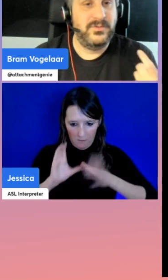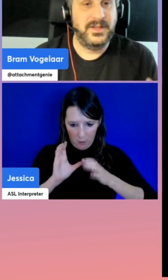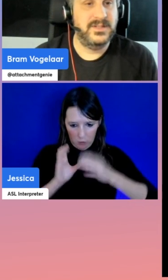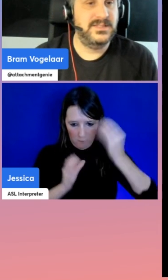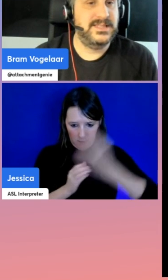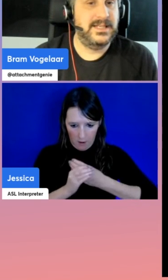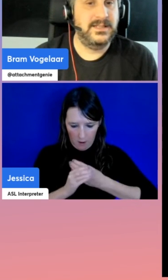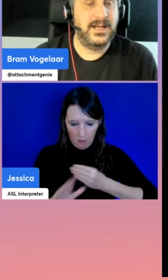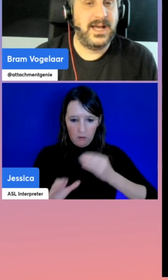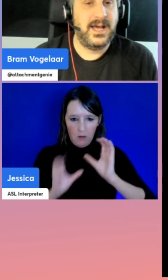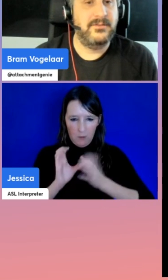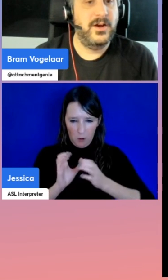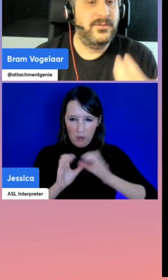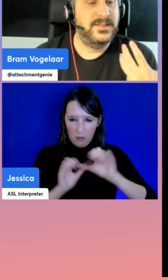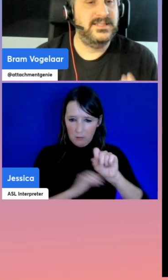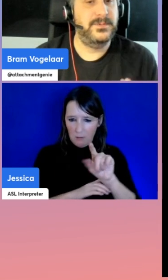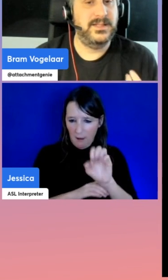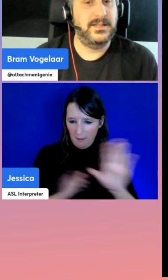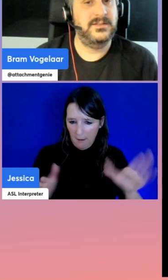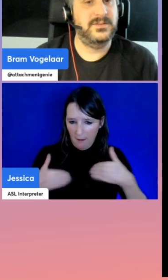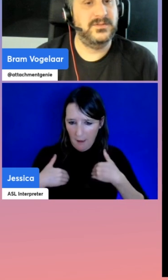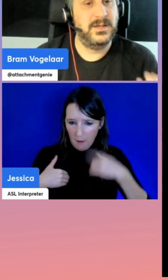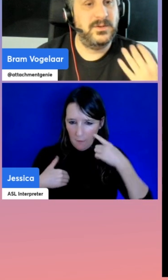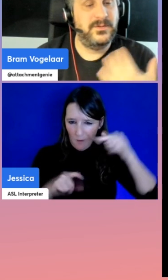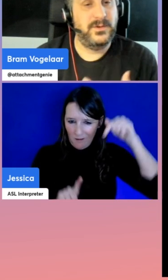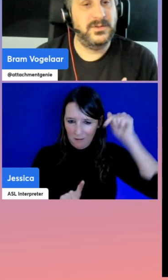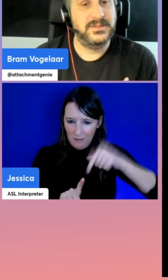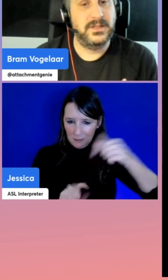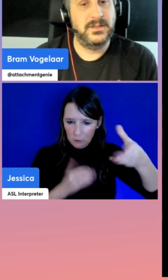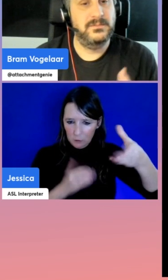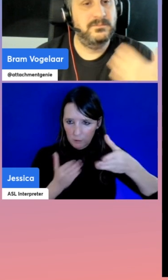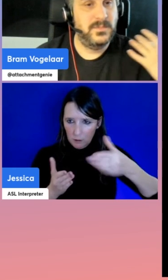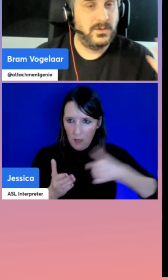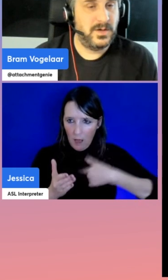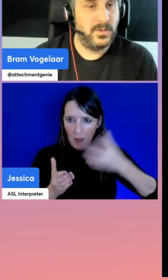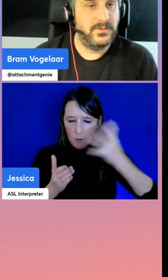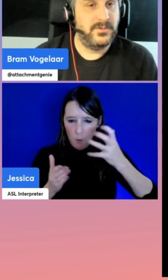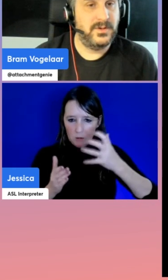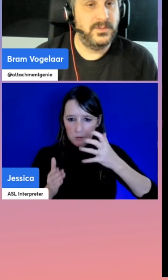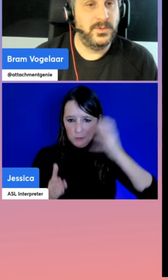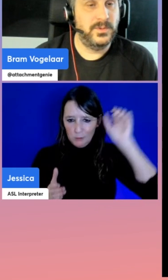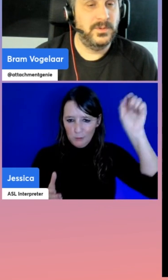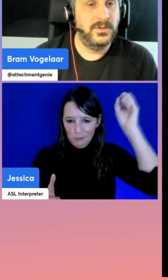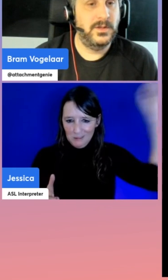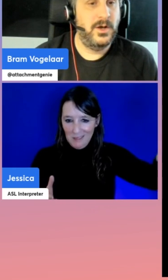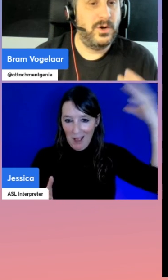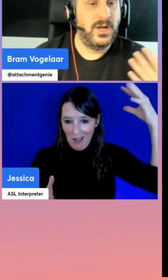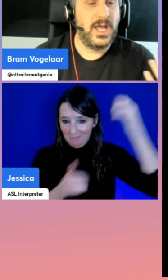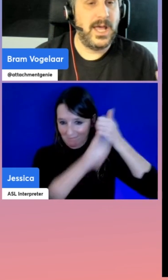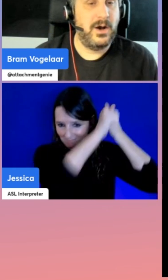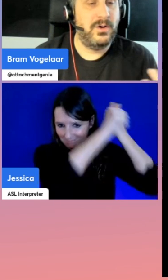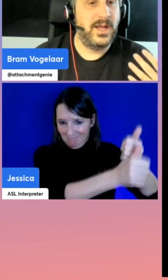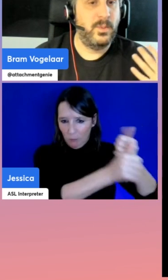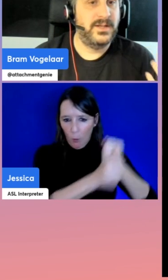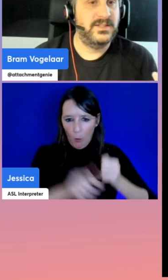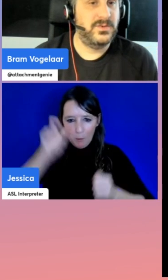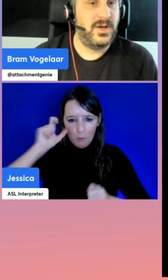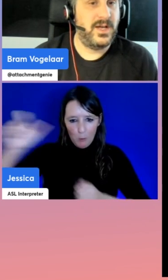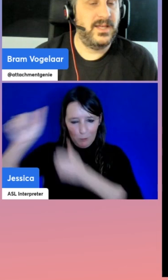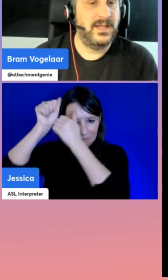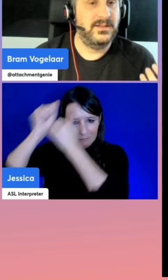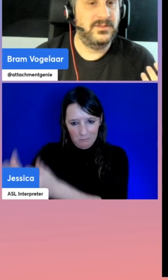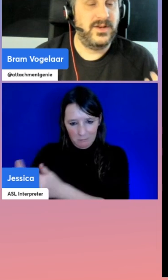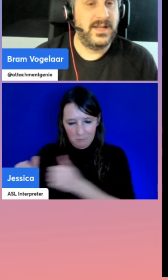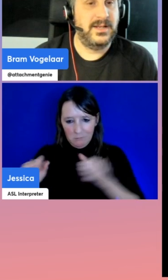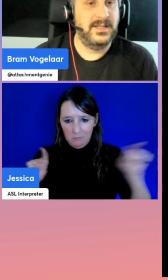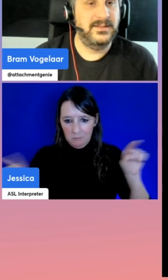have, a configuration setting that I have for this particular service, I want to follow the sun or I want to follow the moon, or I want to